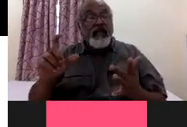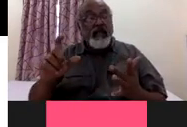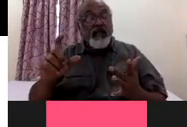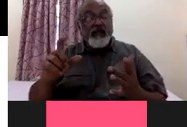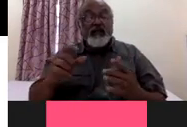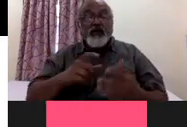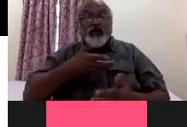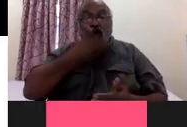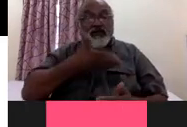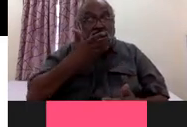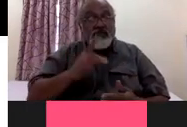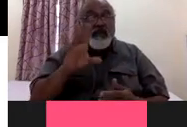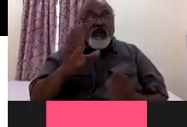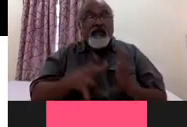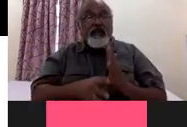rupees regular monthly income.